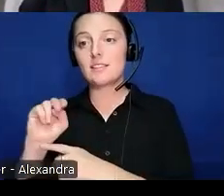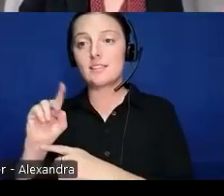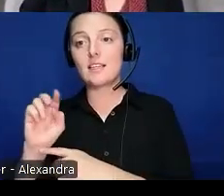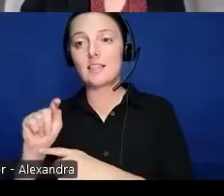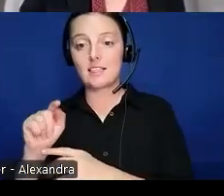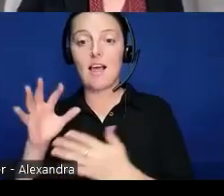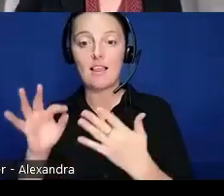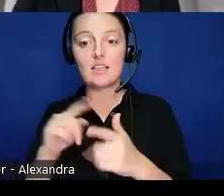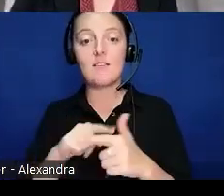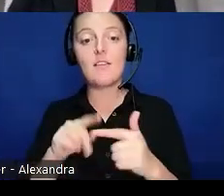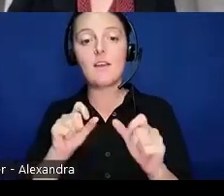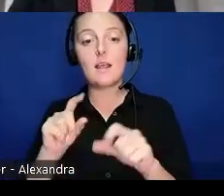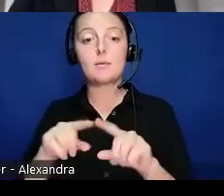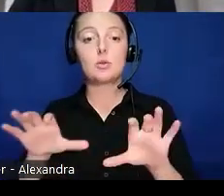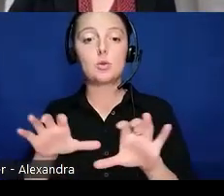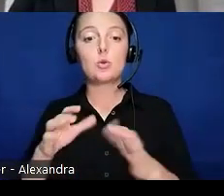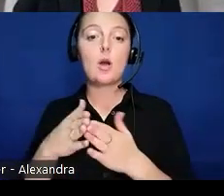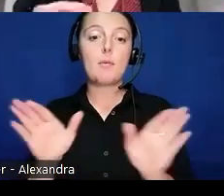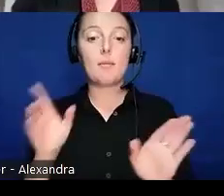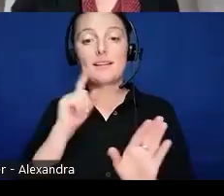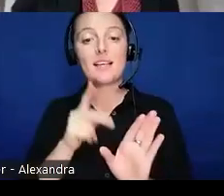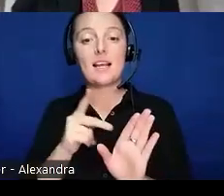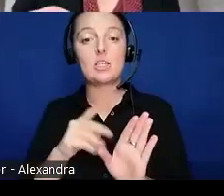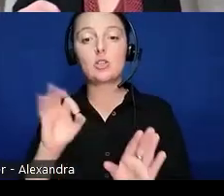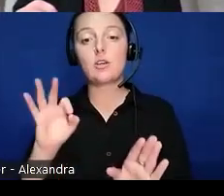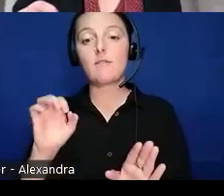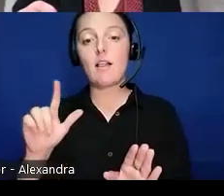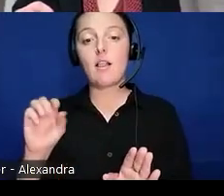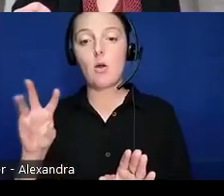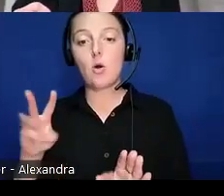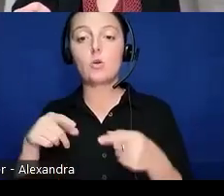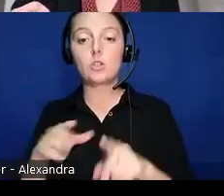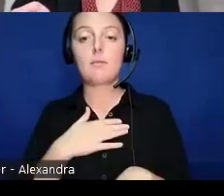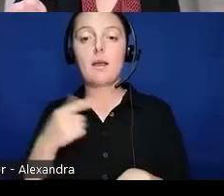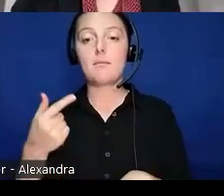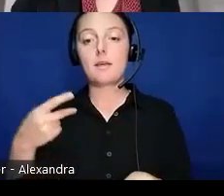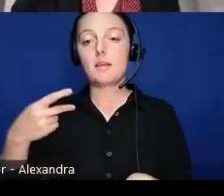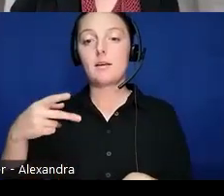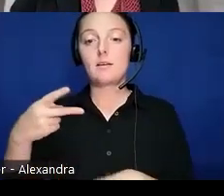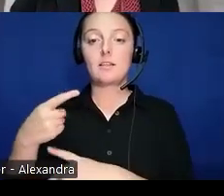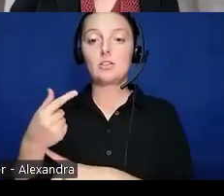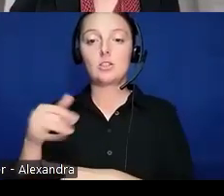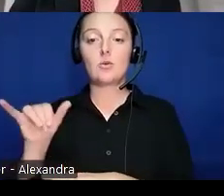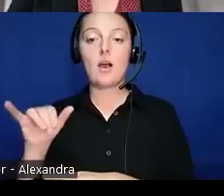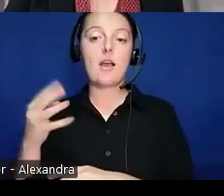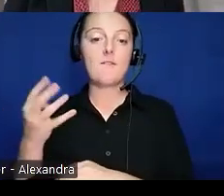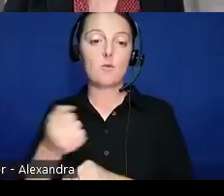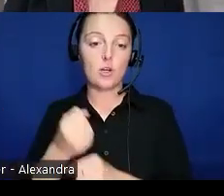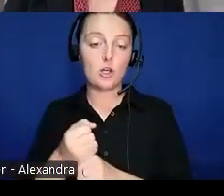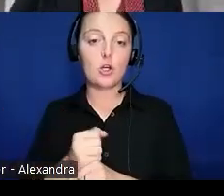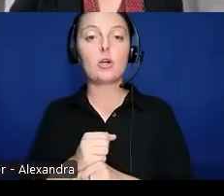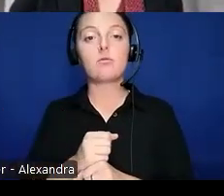during my PGY 4 year as it was offered. We later, I think I have it on